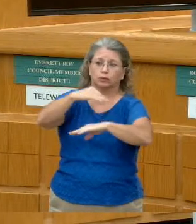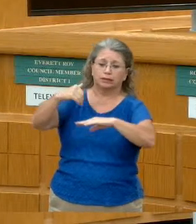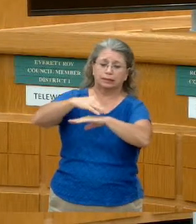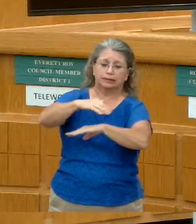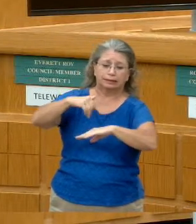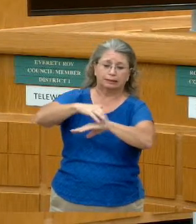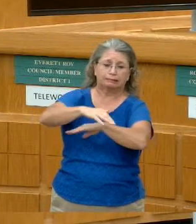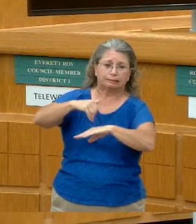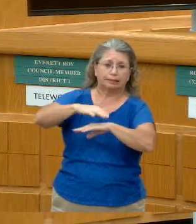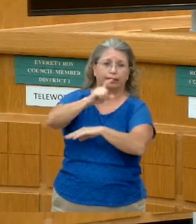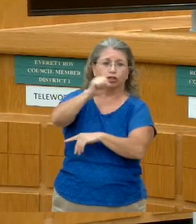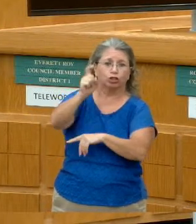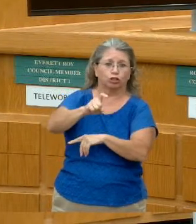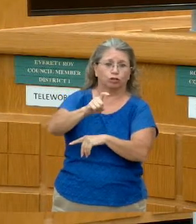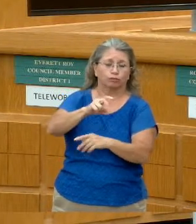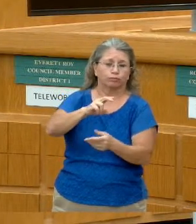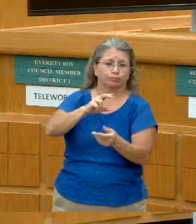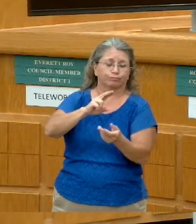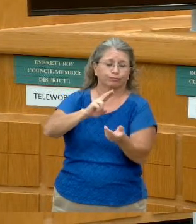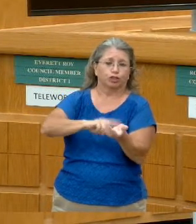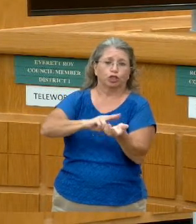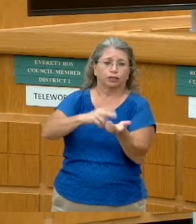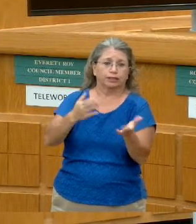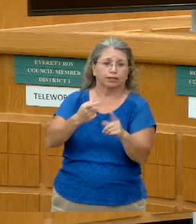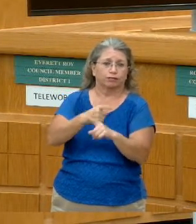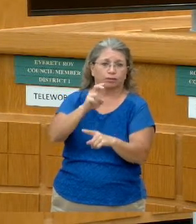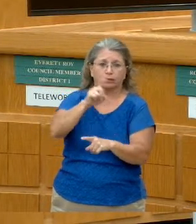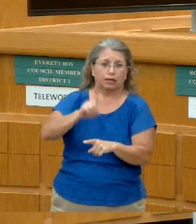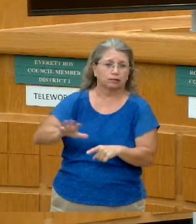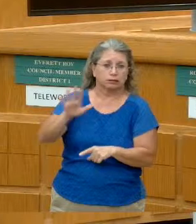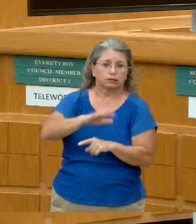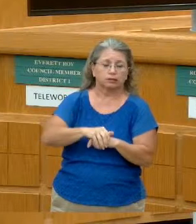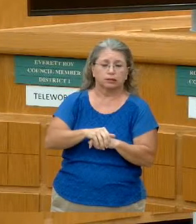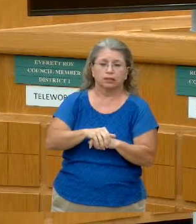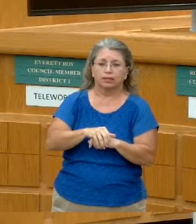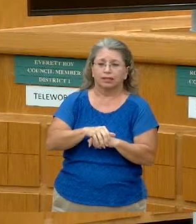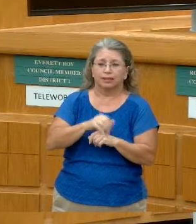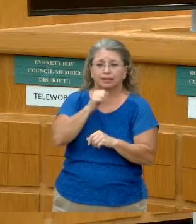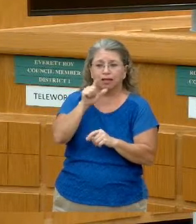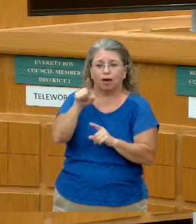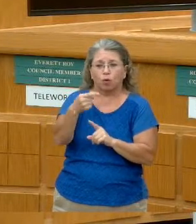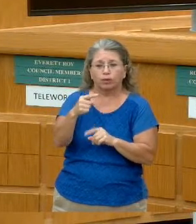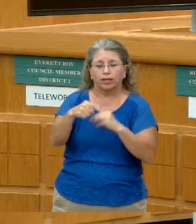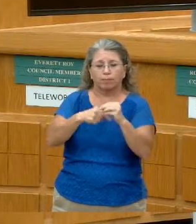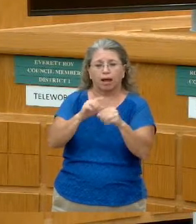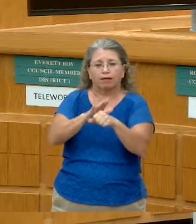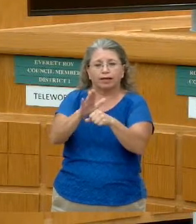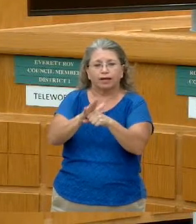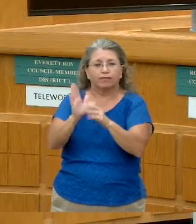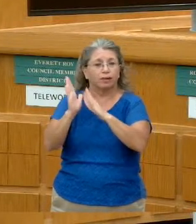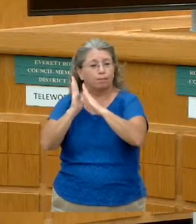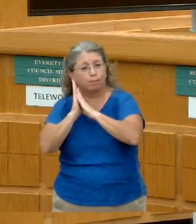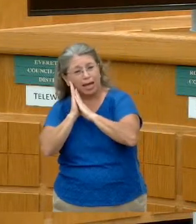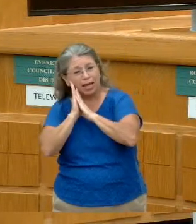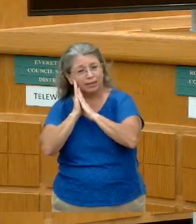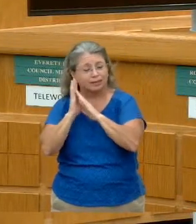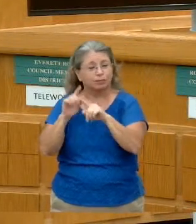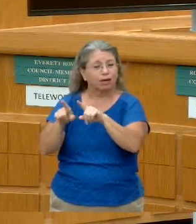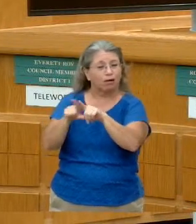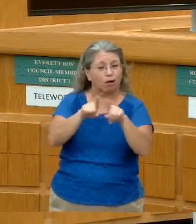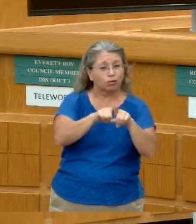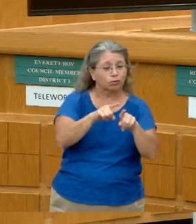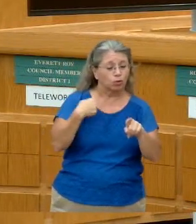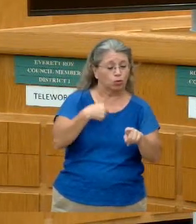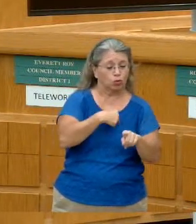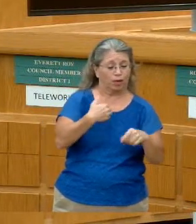remember, is not just about the bed. Always ask the question, do you have the staff for those expansions? And so it's going to be a little bit of both. But we